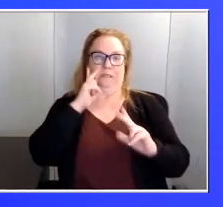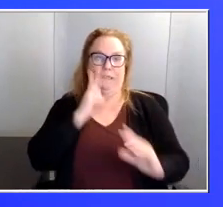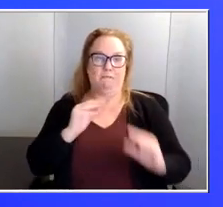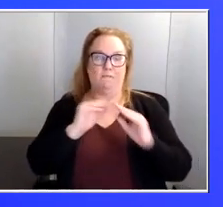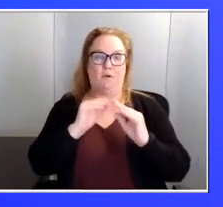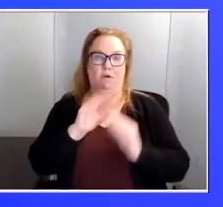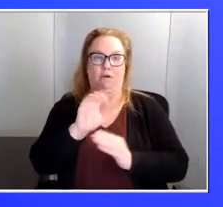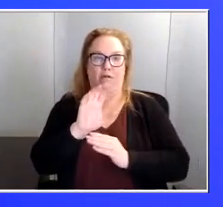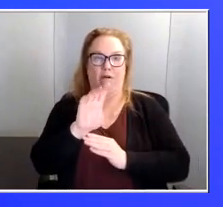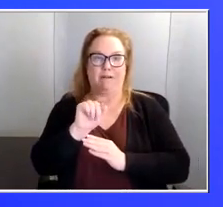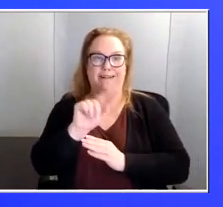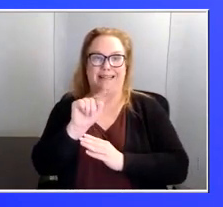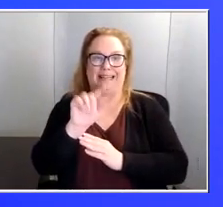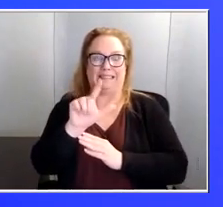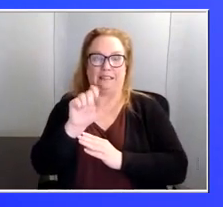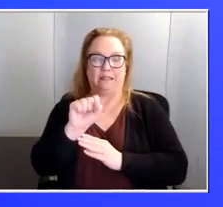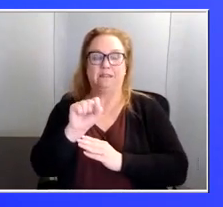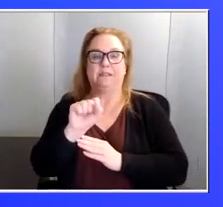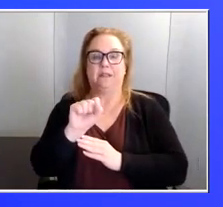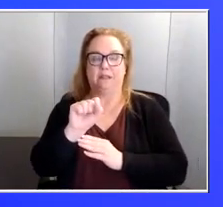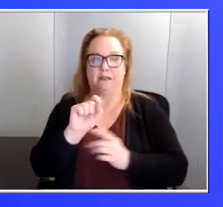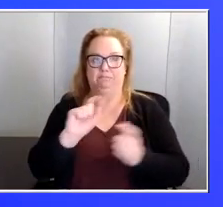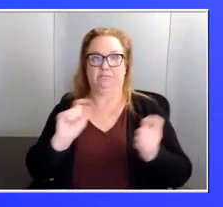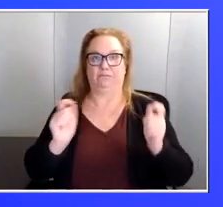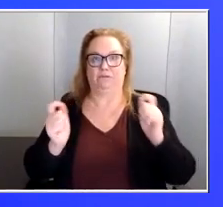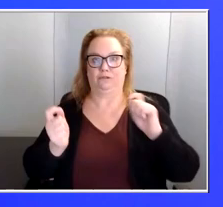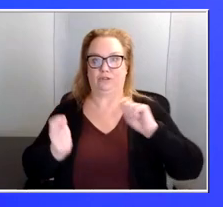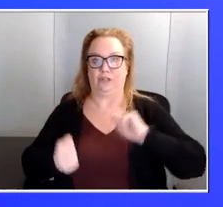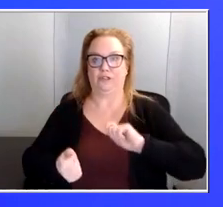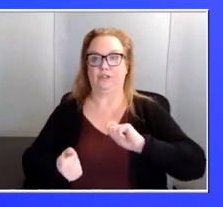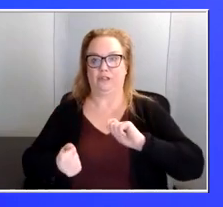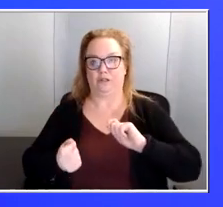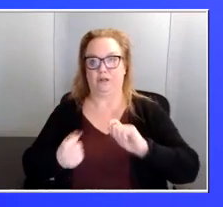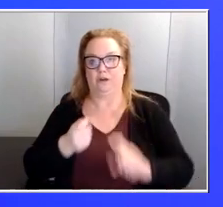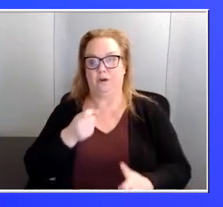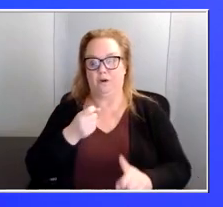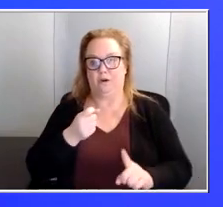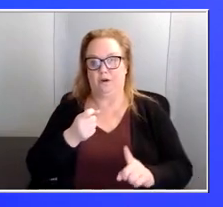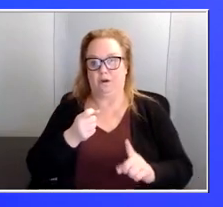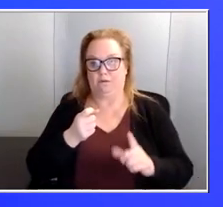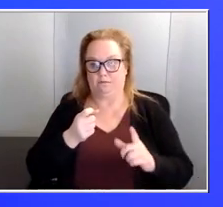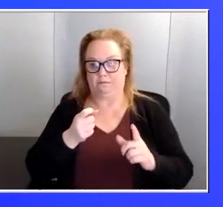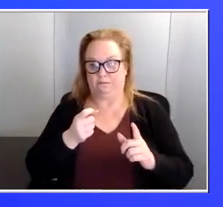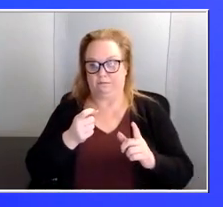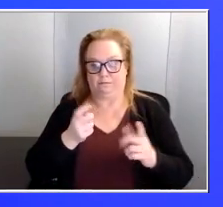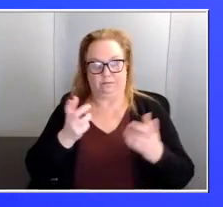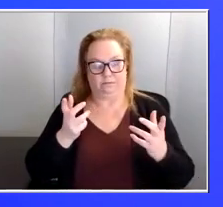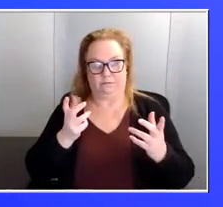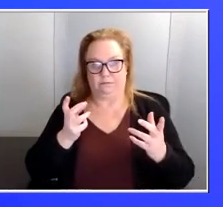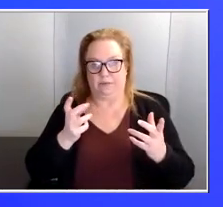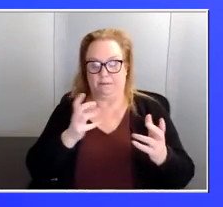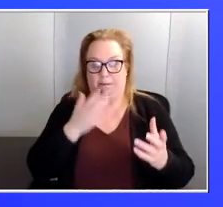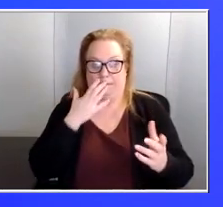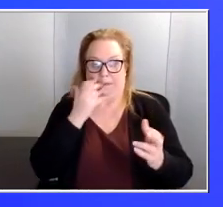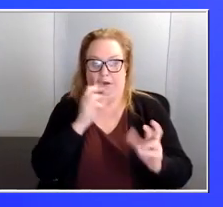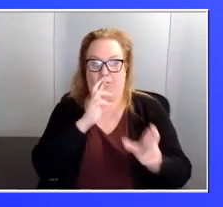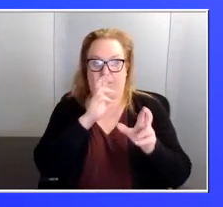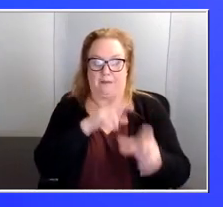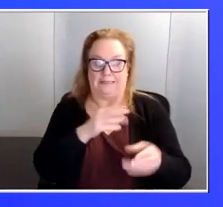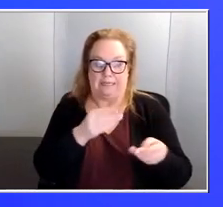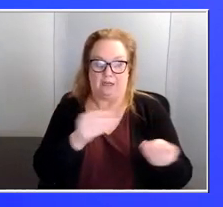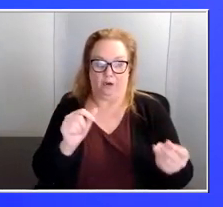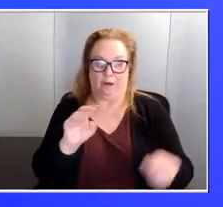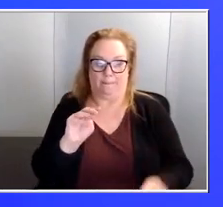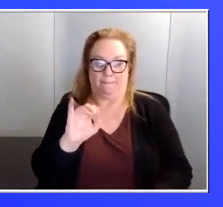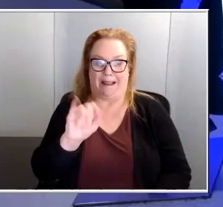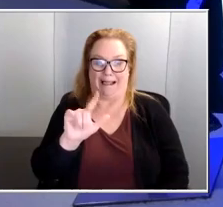and bispecific and revolutionary, hopefully, that will. We're heading to the road of, like, you know, better response and maybe curing the myeloma when it starts